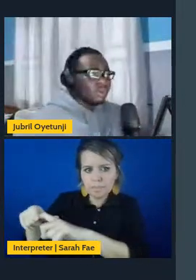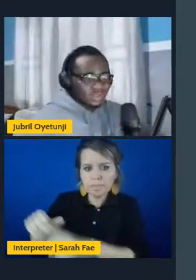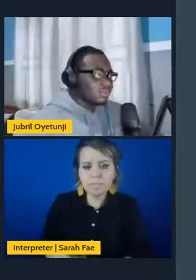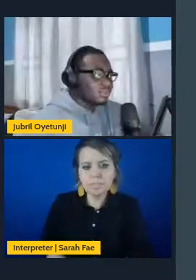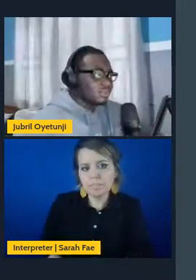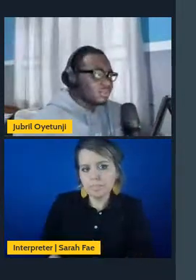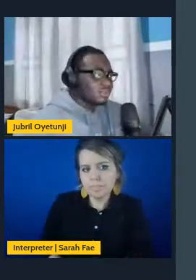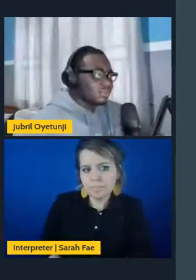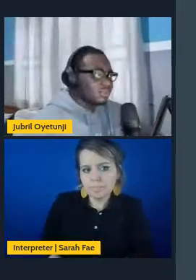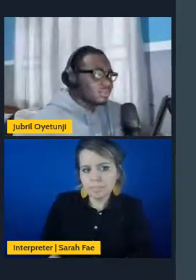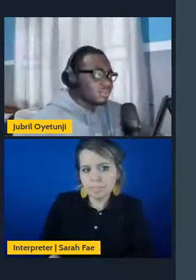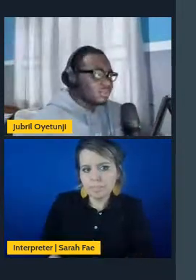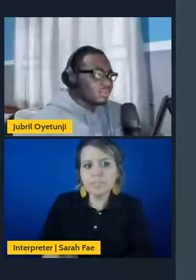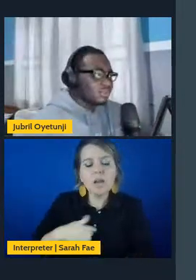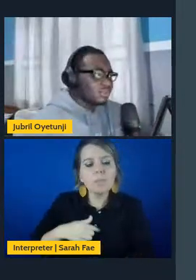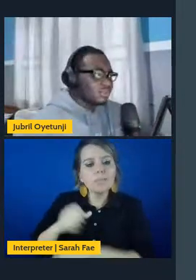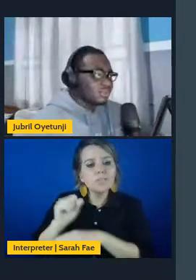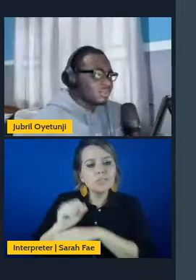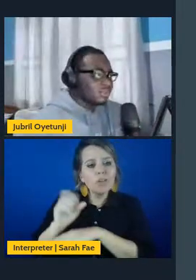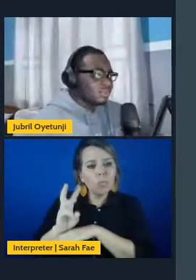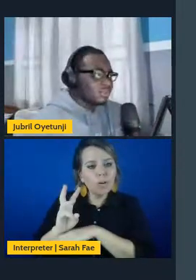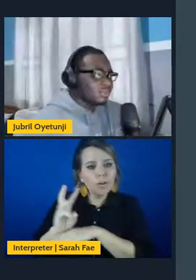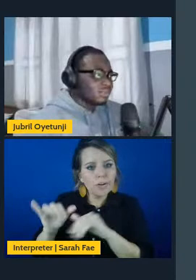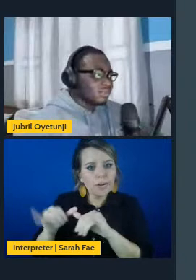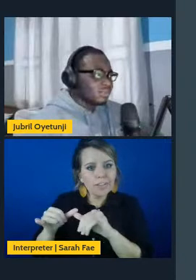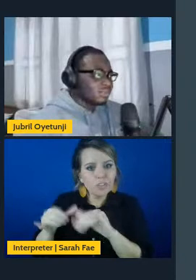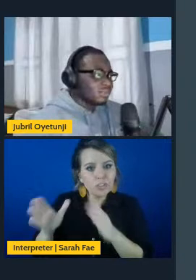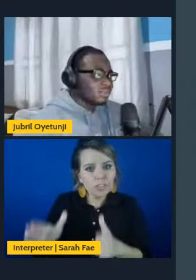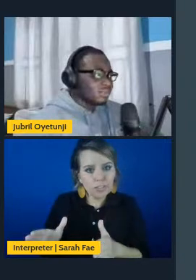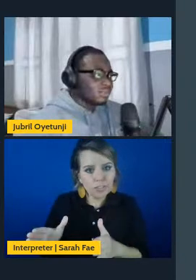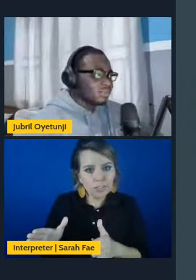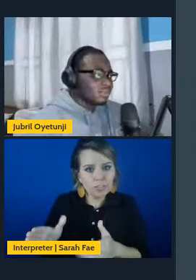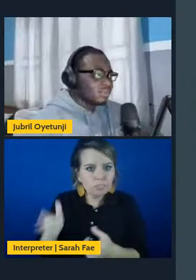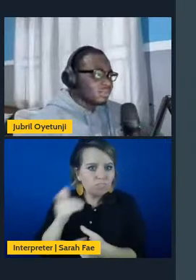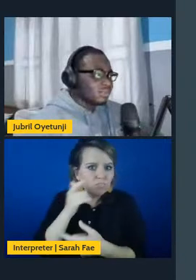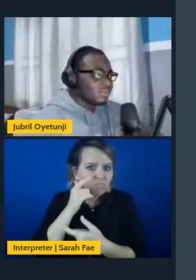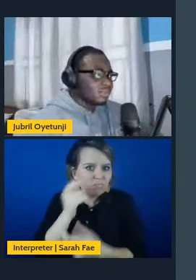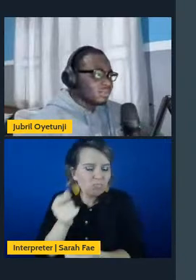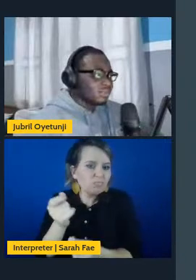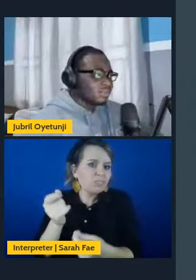I'm a software engineer interested in all things cloud native.